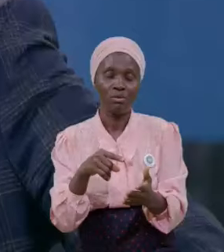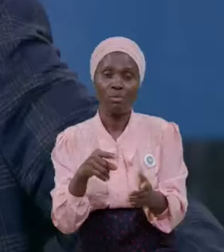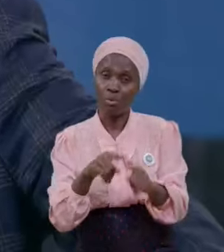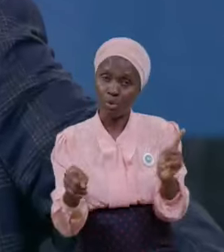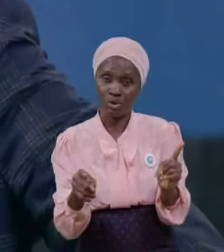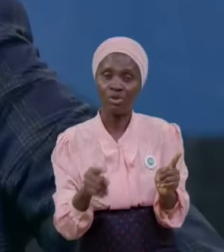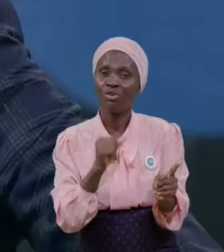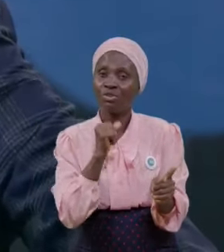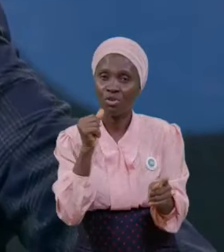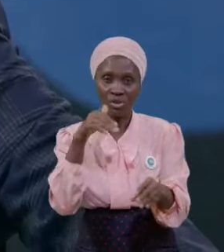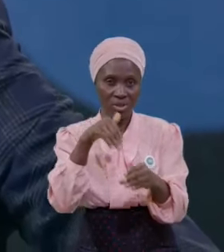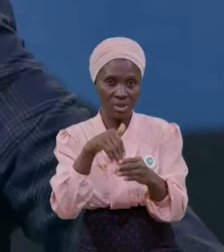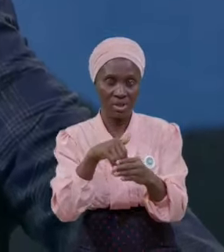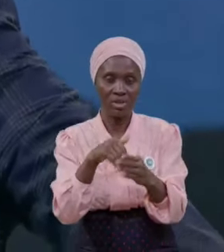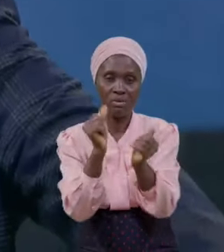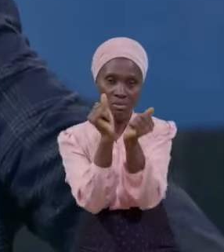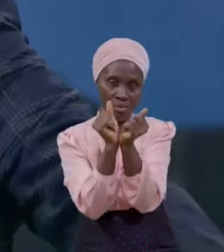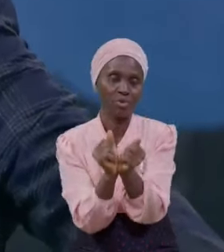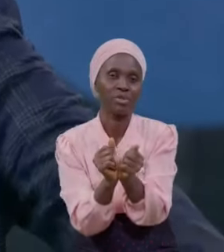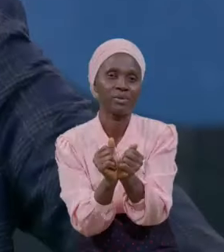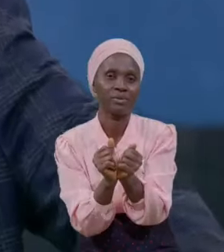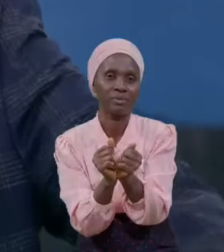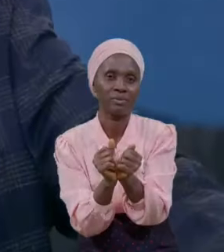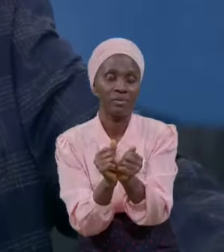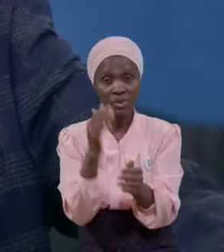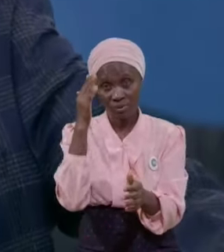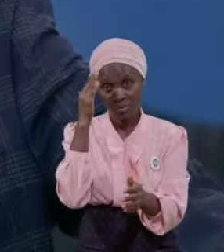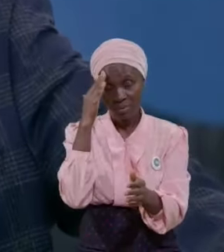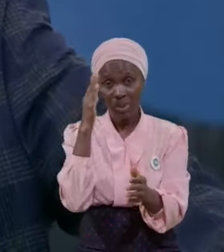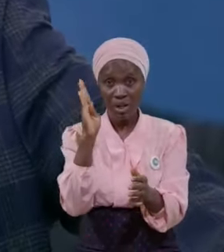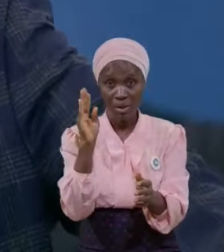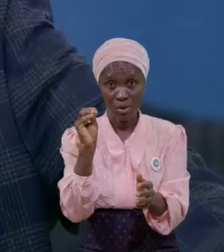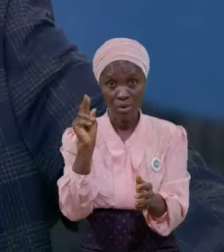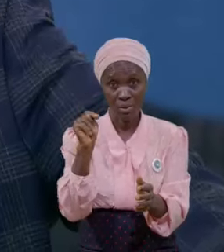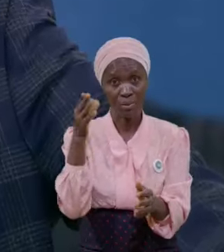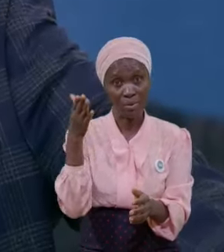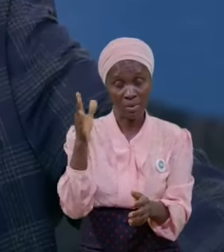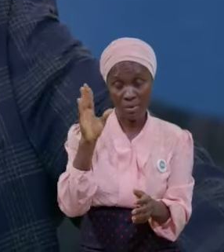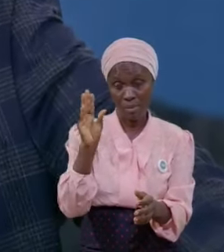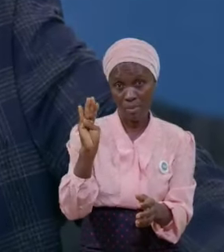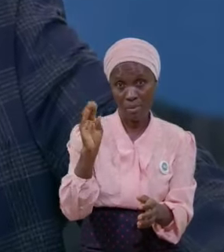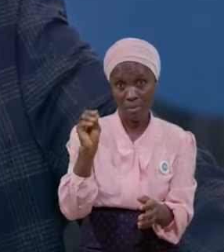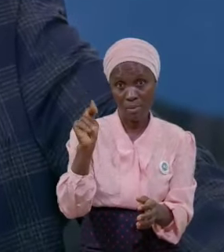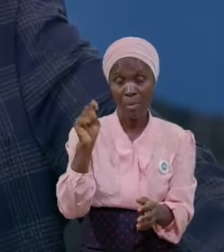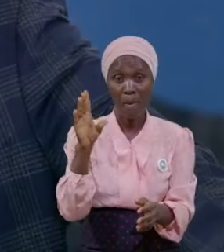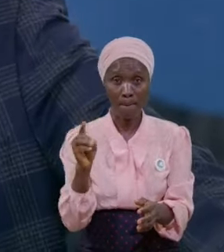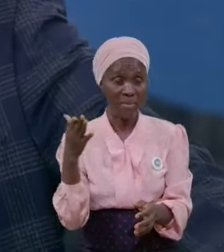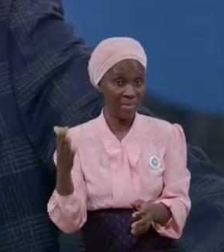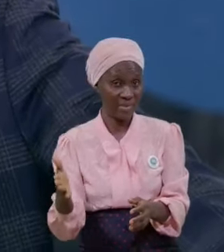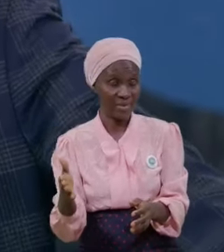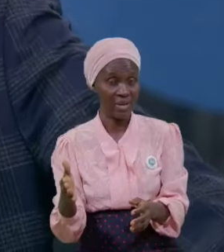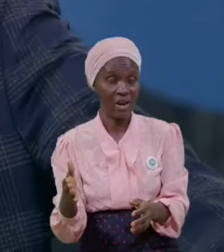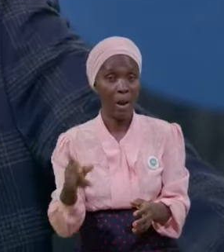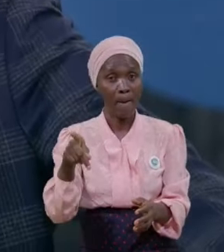was suffering persecution. He was saying, don't be afraid that you are going to suffer the same bonds, the